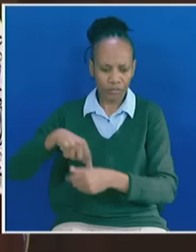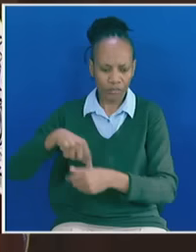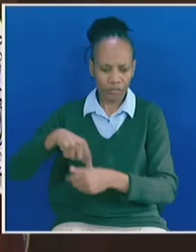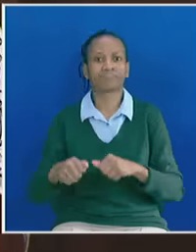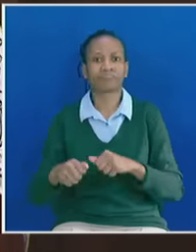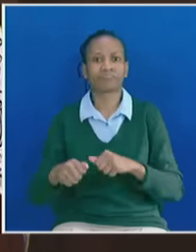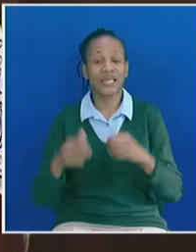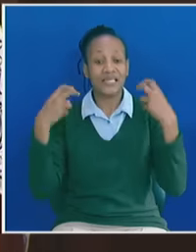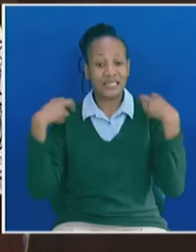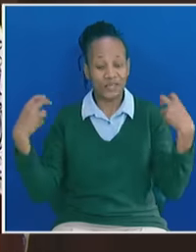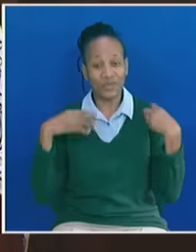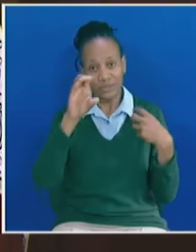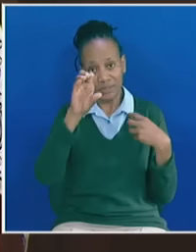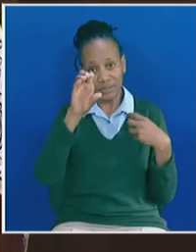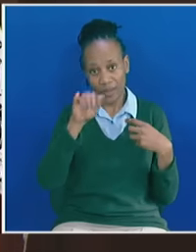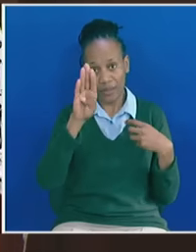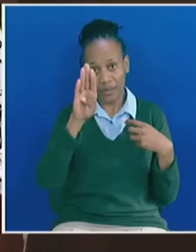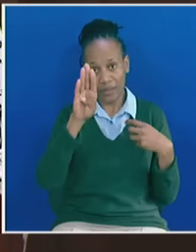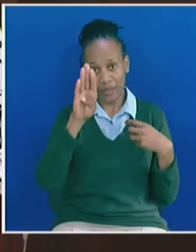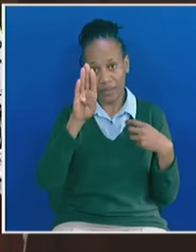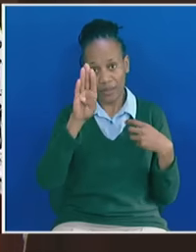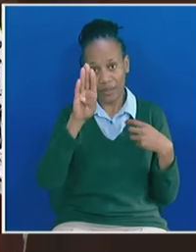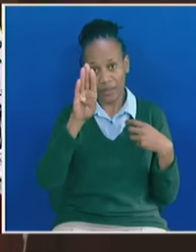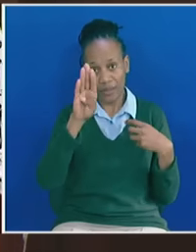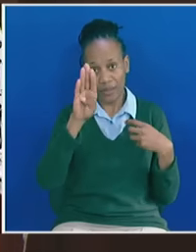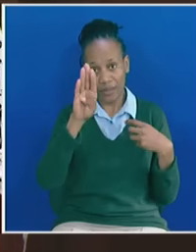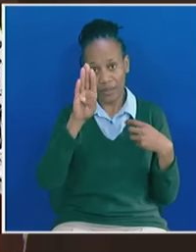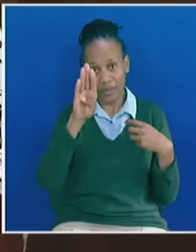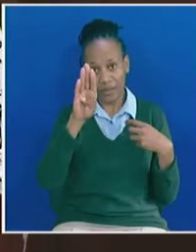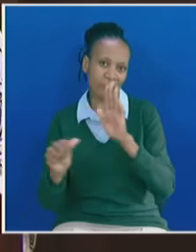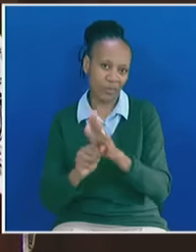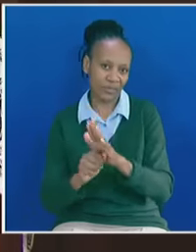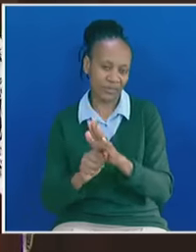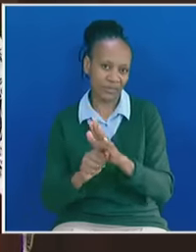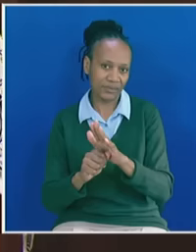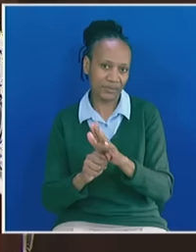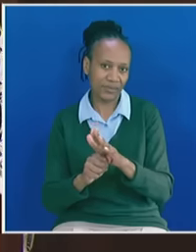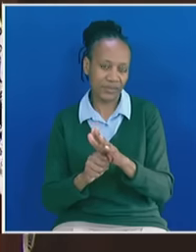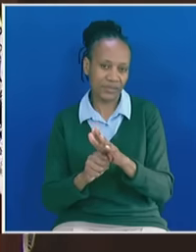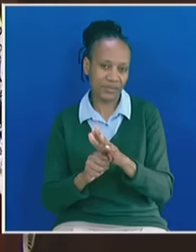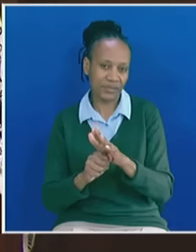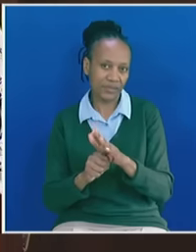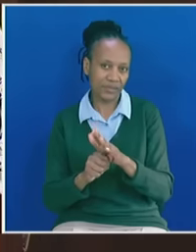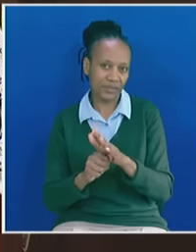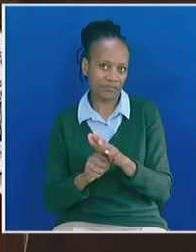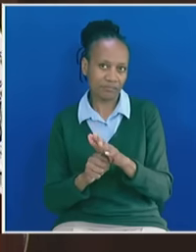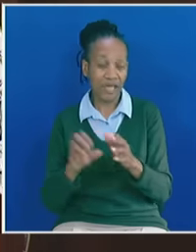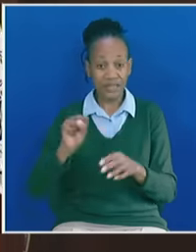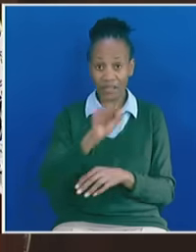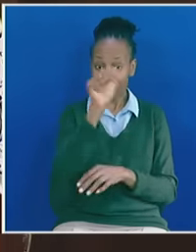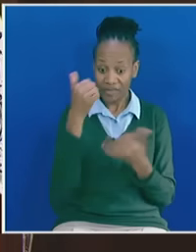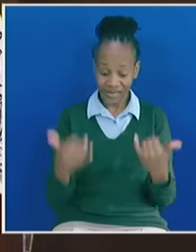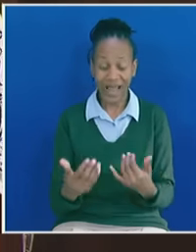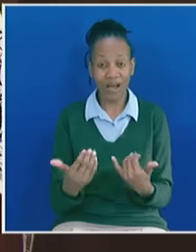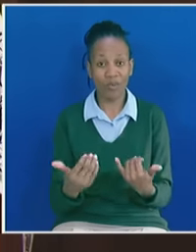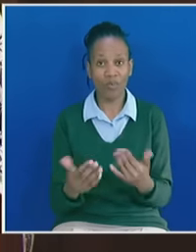important aspect of national security and the safekeeping of a nation's constituency and resources. As South Africa has now